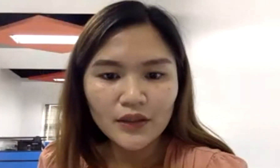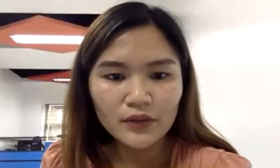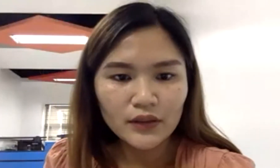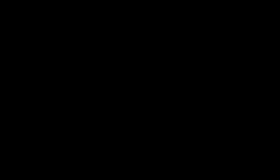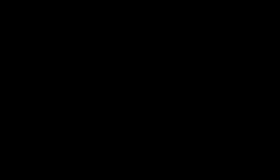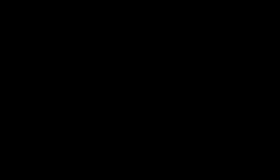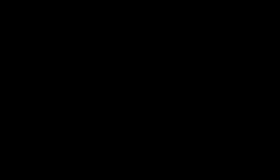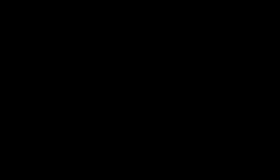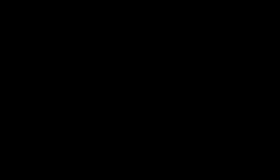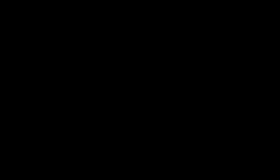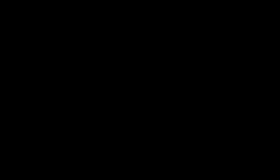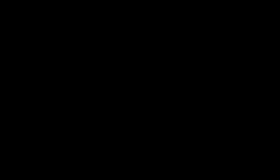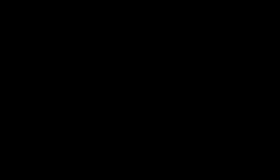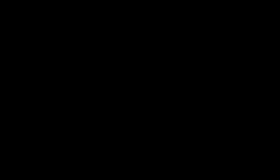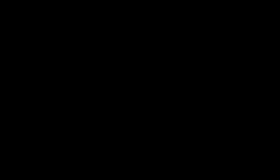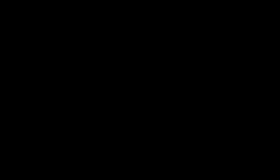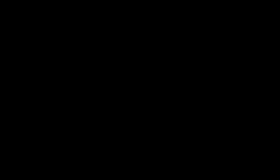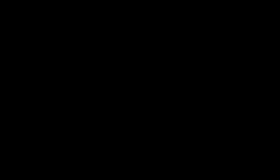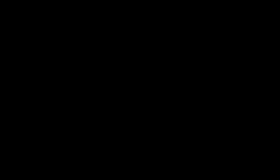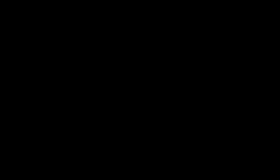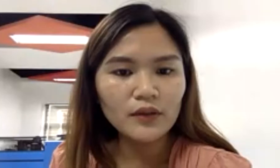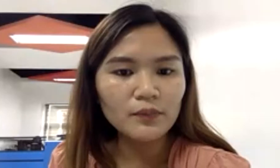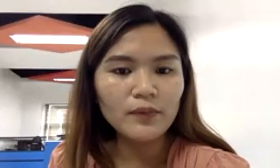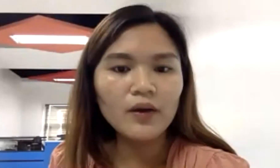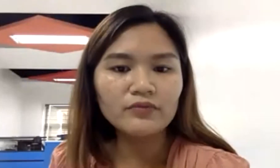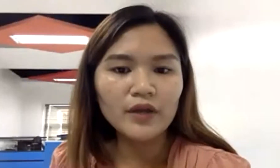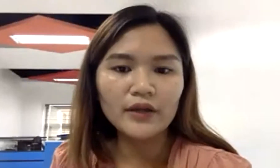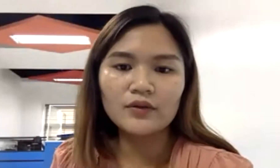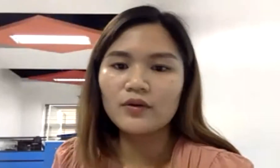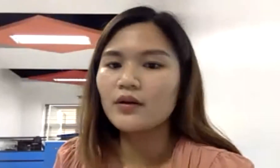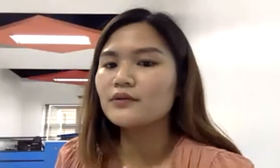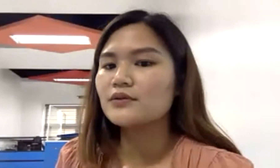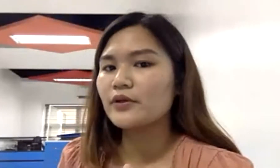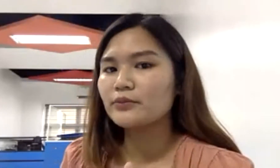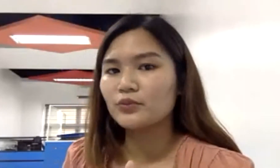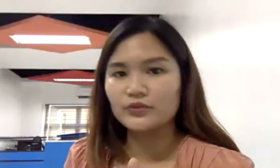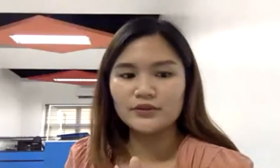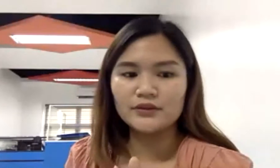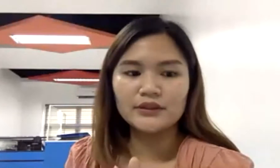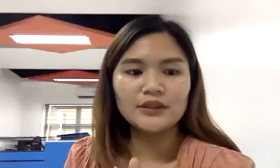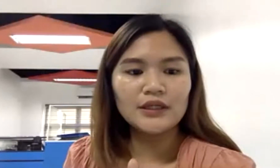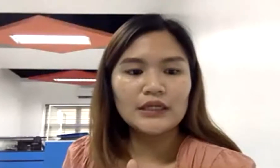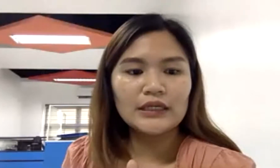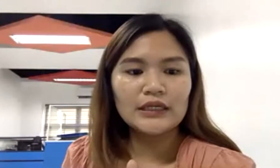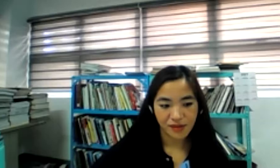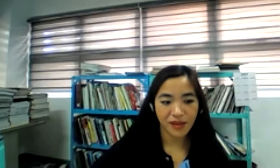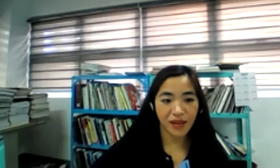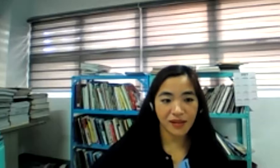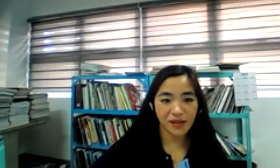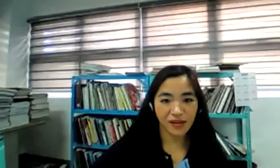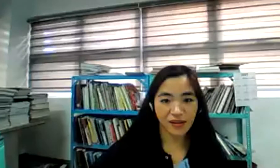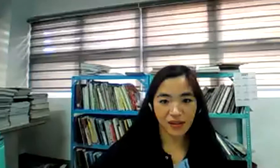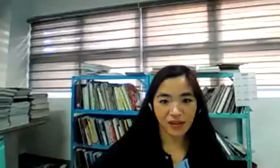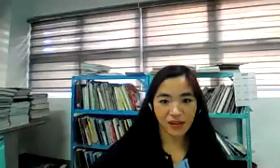Okay, so Ma'am, question, same content po bang offline at online Starbucks?